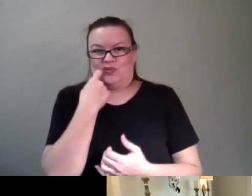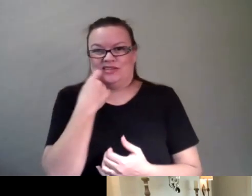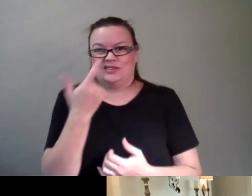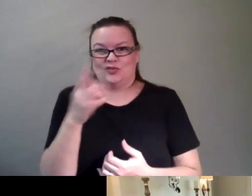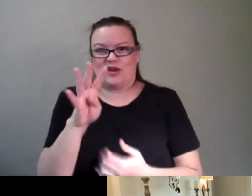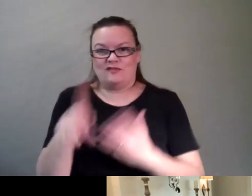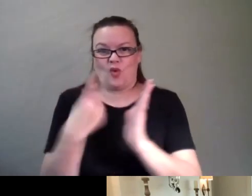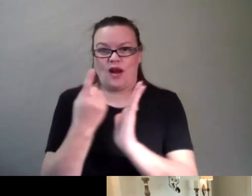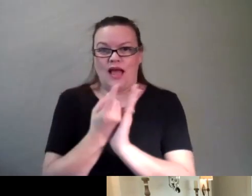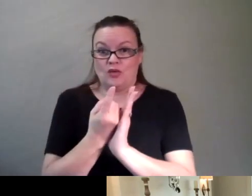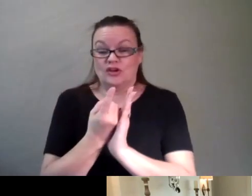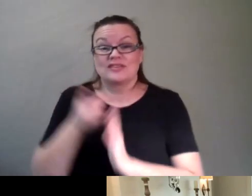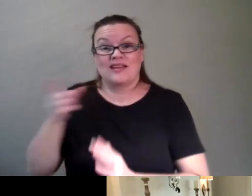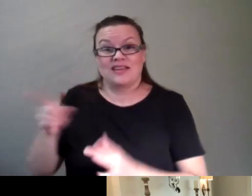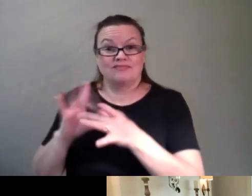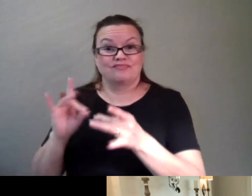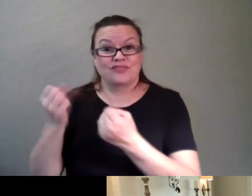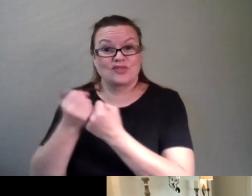the country needs him to go away.